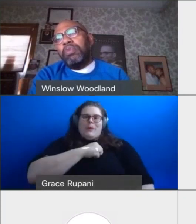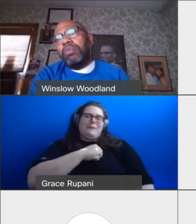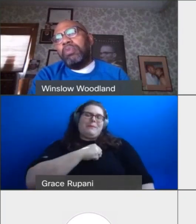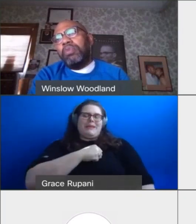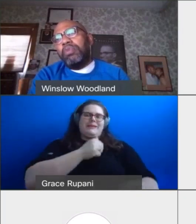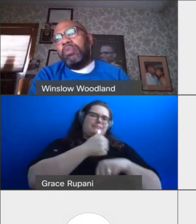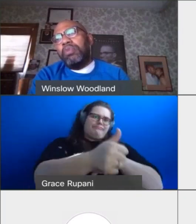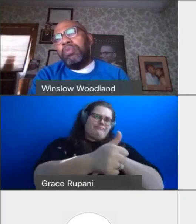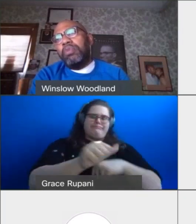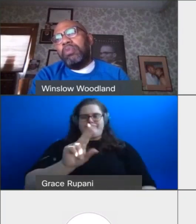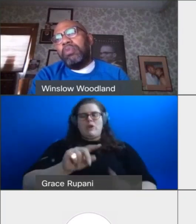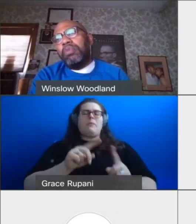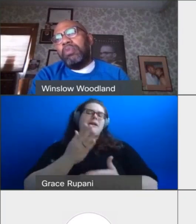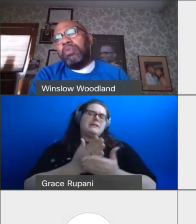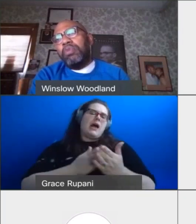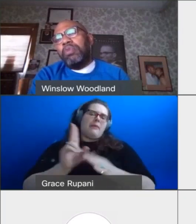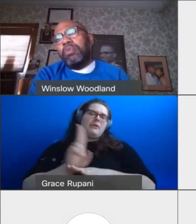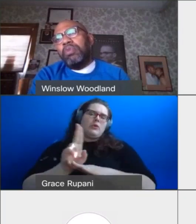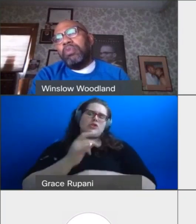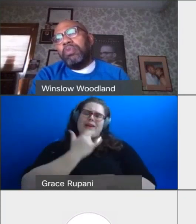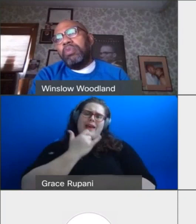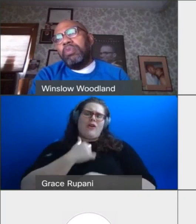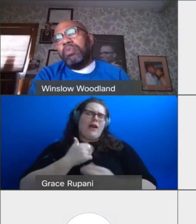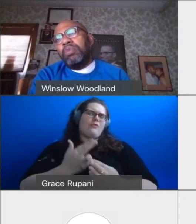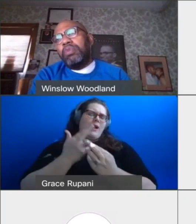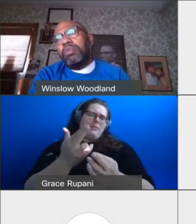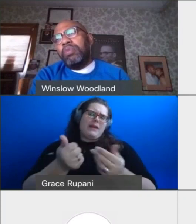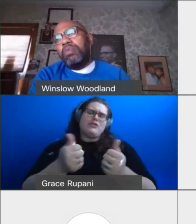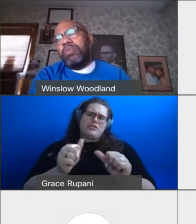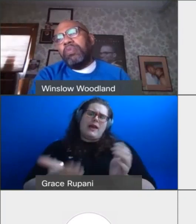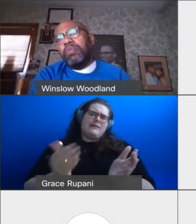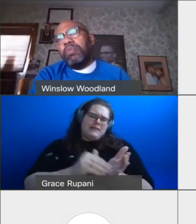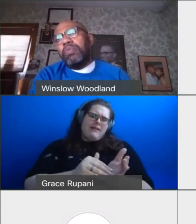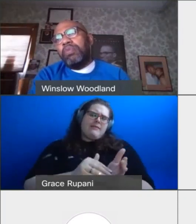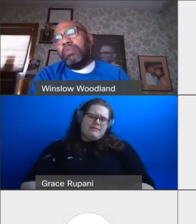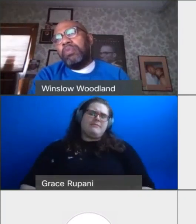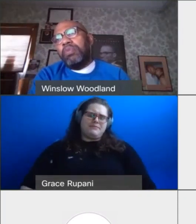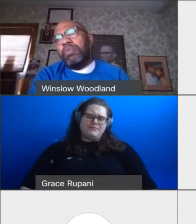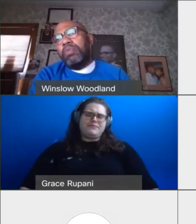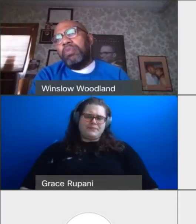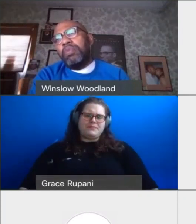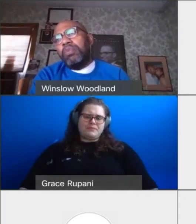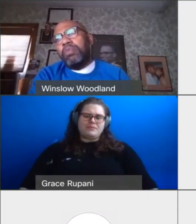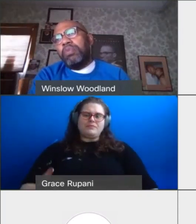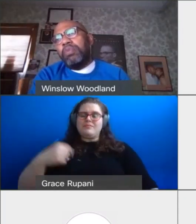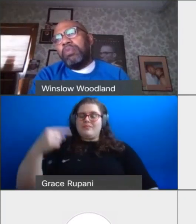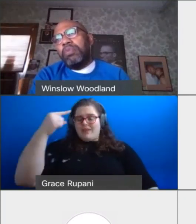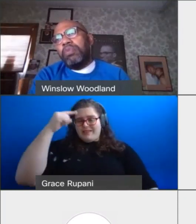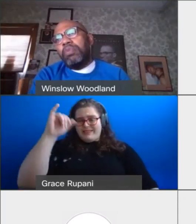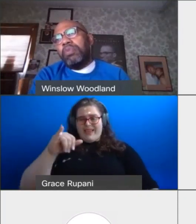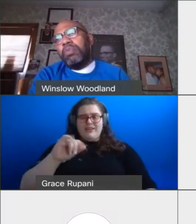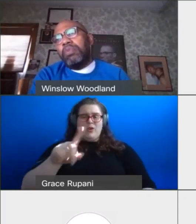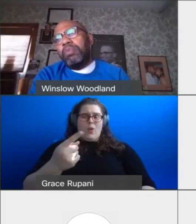error. Just have them to go back and try to do that again. And I think that it only lasts for a temporary time.